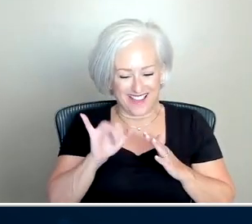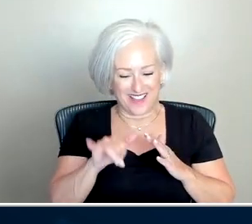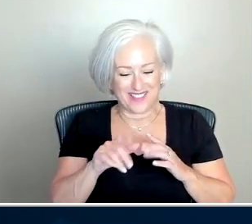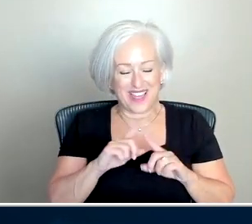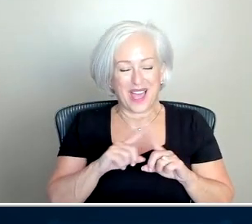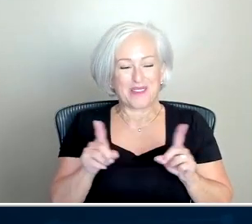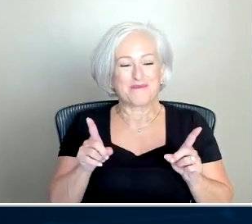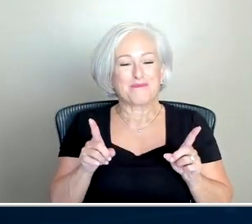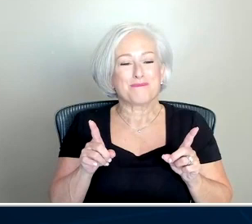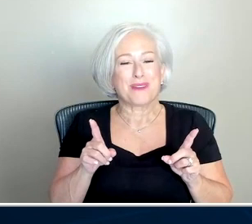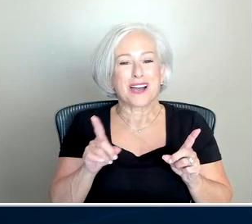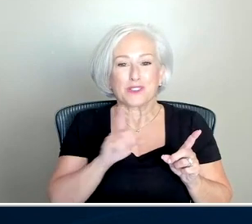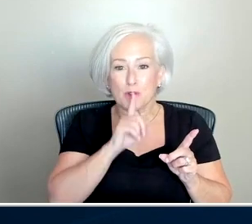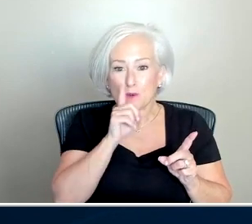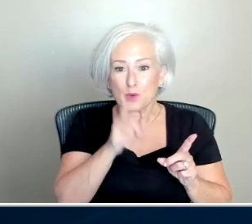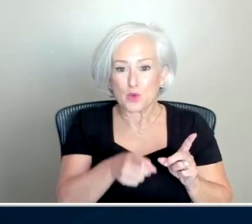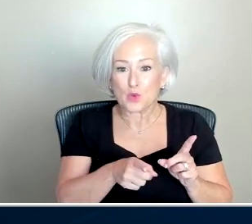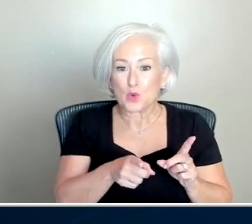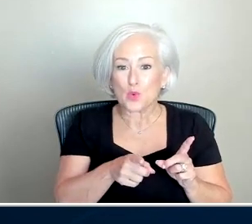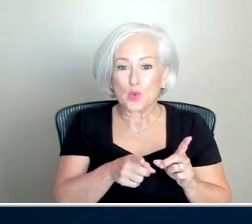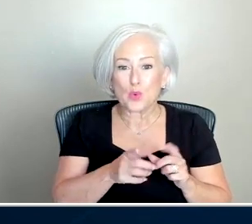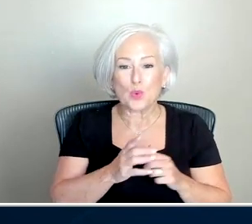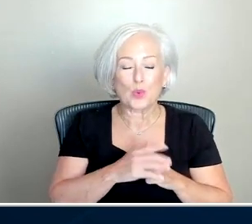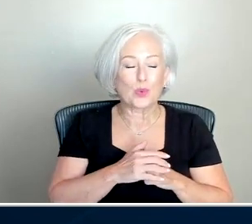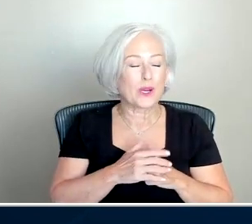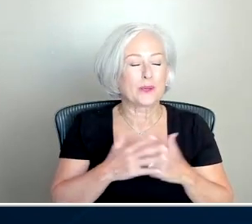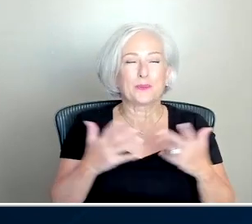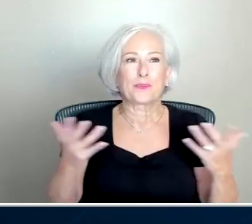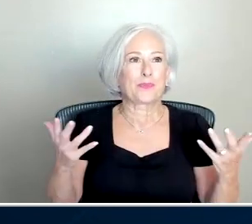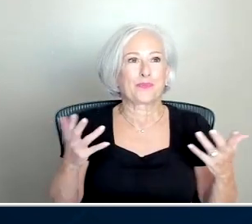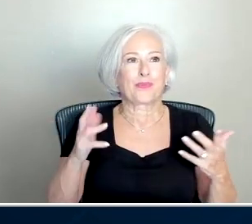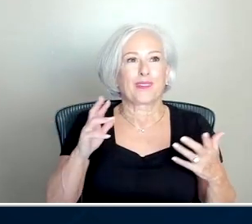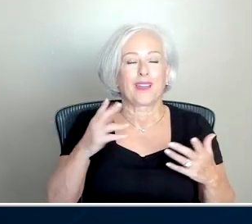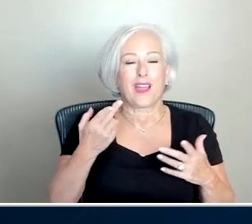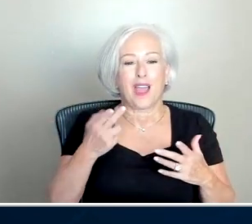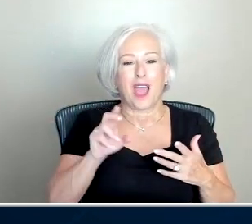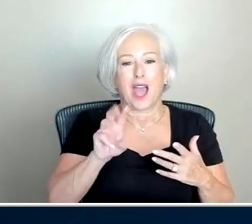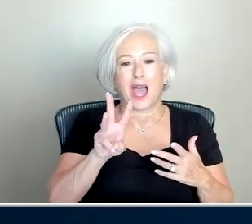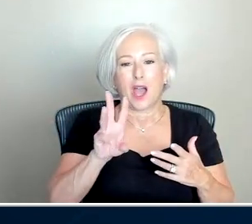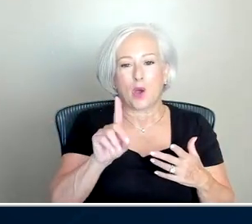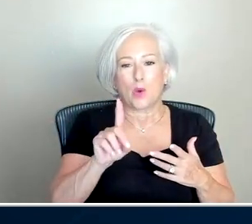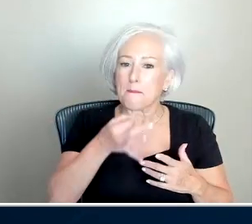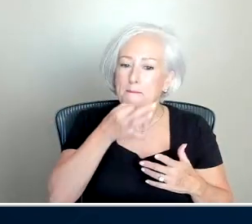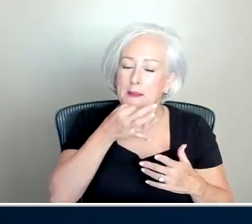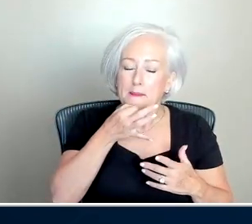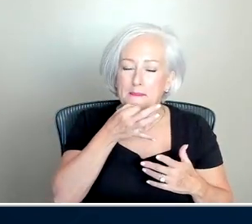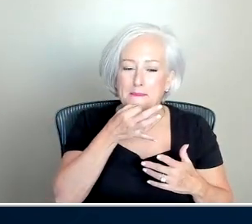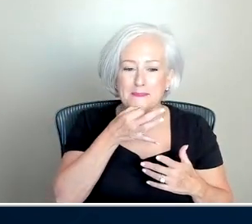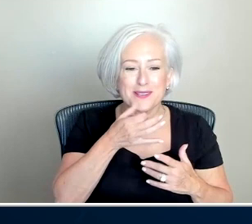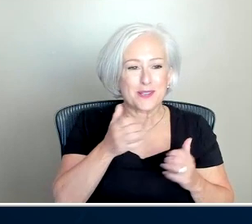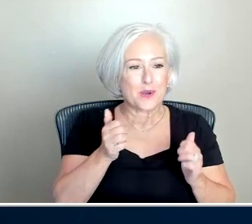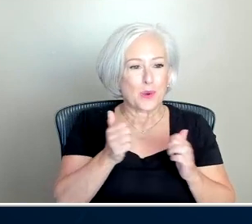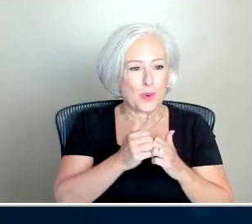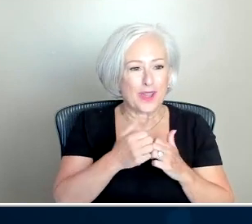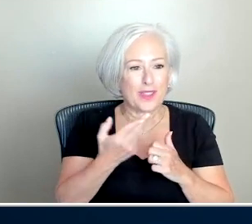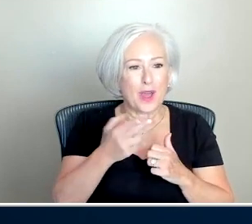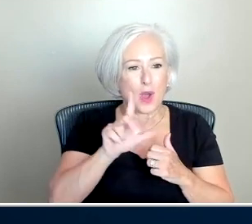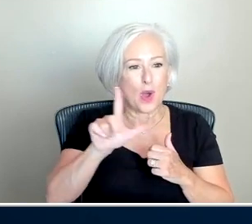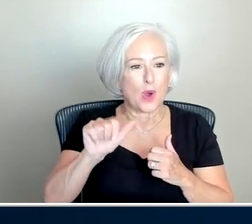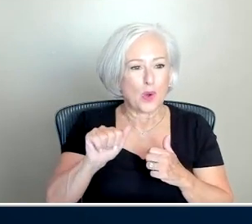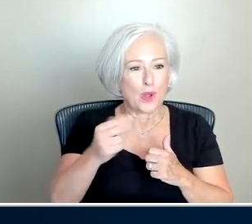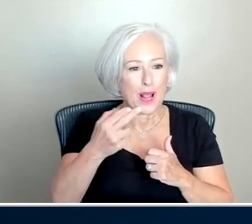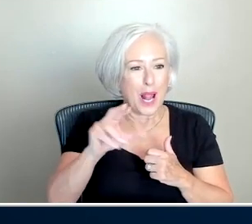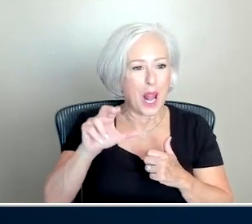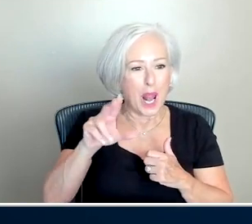I mean, Howard Rosenthal, Dr. Rosenthal is a hula hoop master. I mean, I didn't know that.